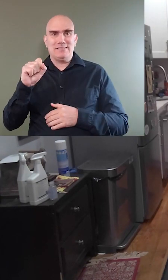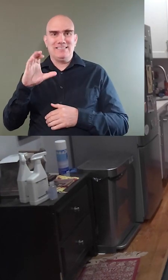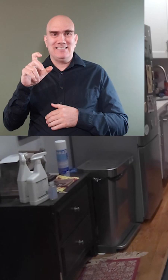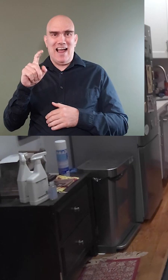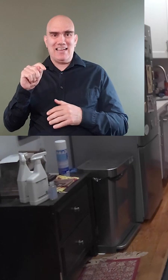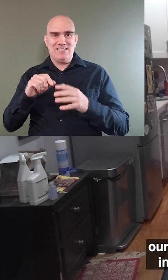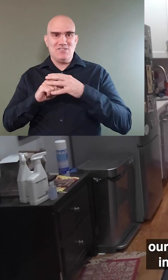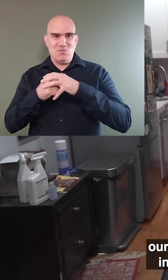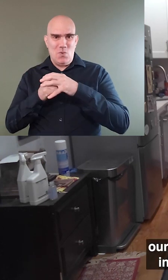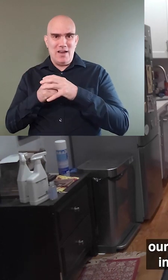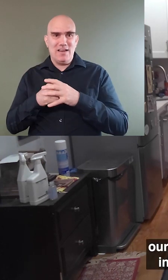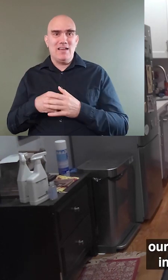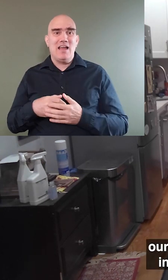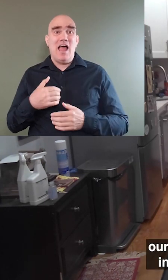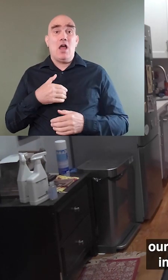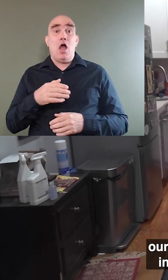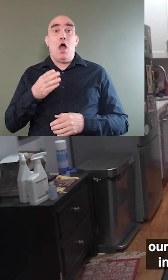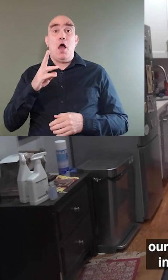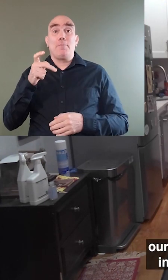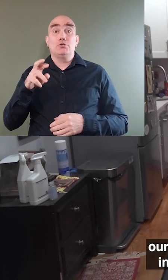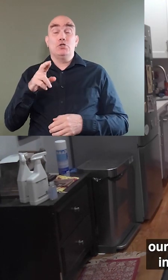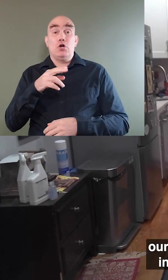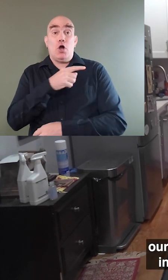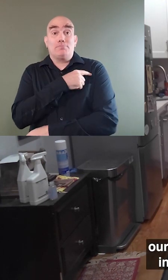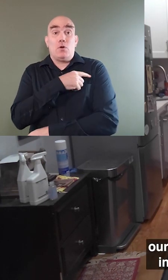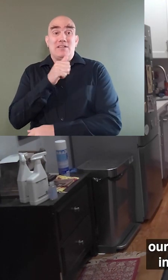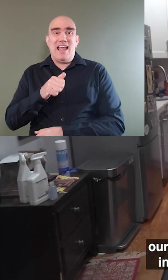joint, our upper arm bone can